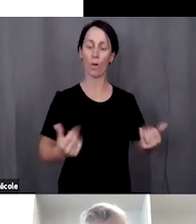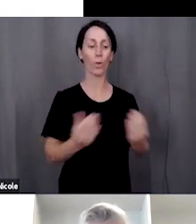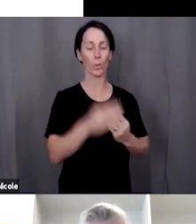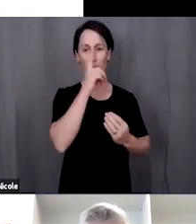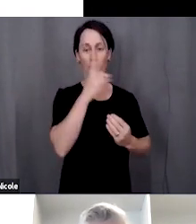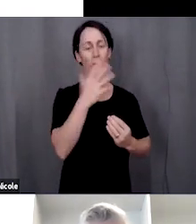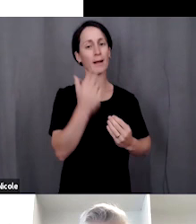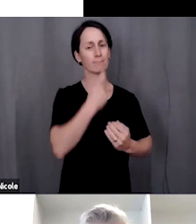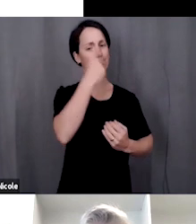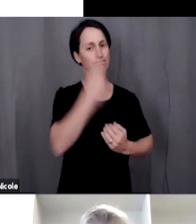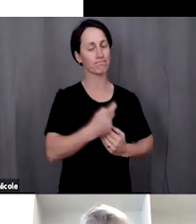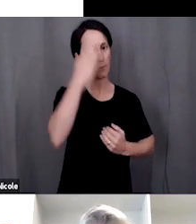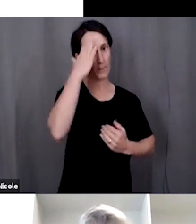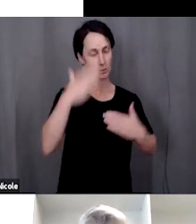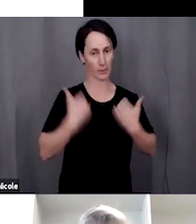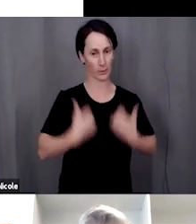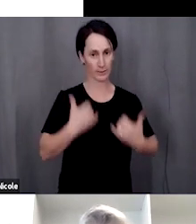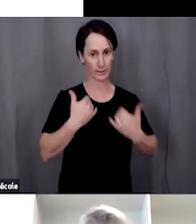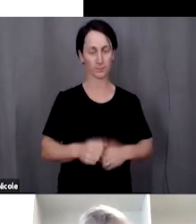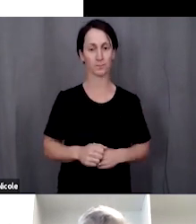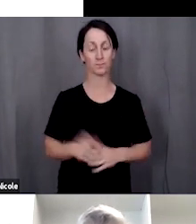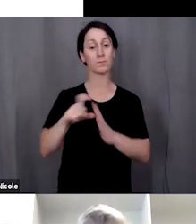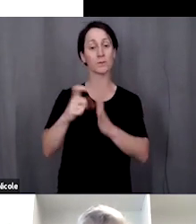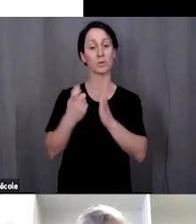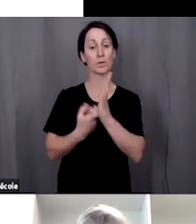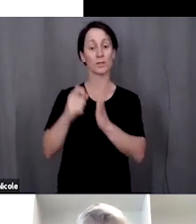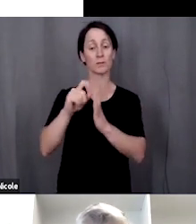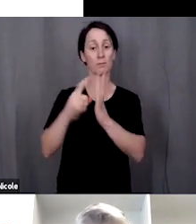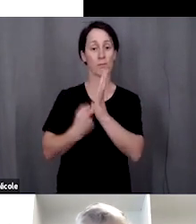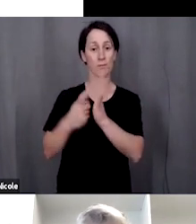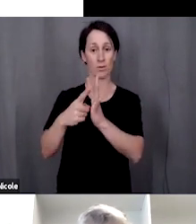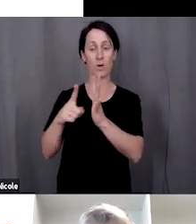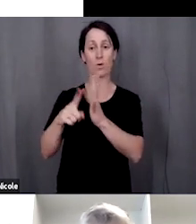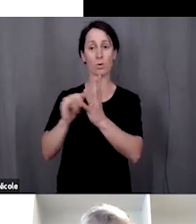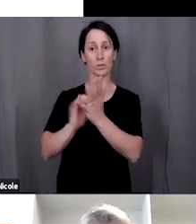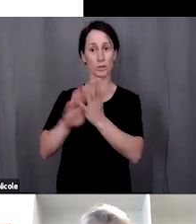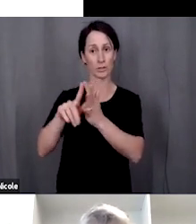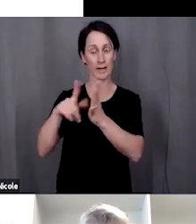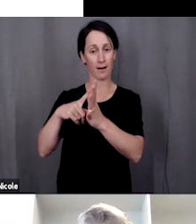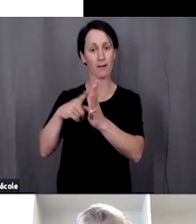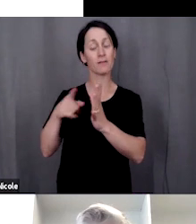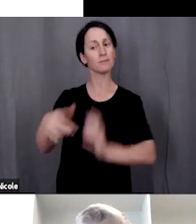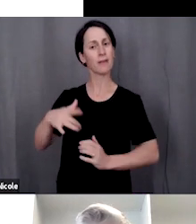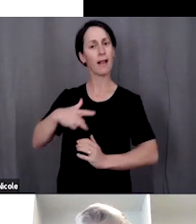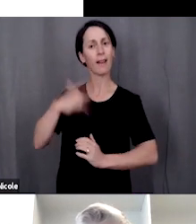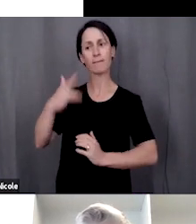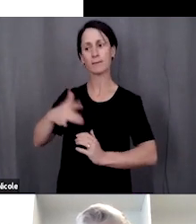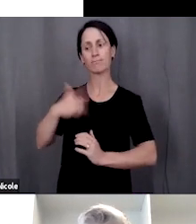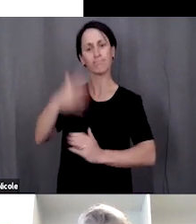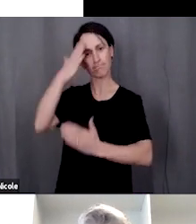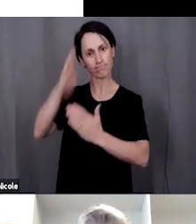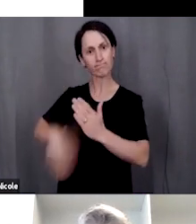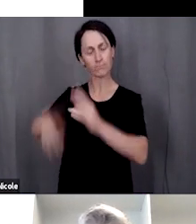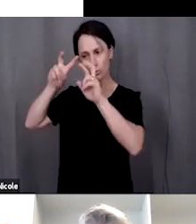illness. Dr. Peri O'Shea is a lived experience researcher who specializes in qualitative,